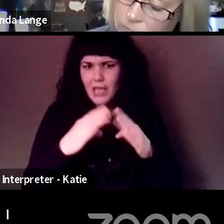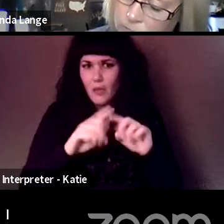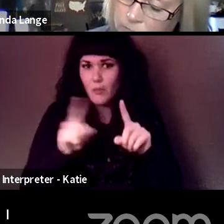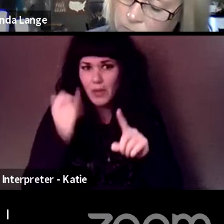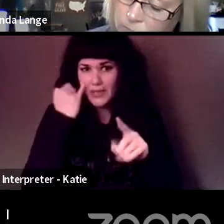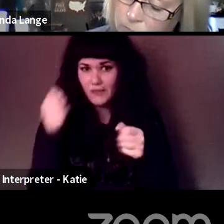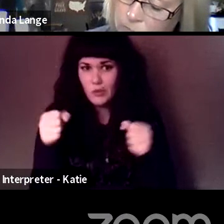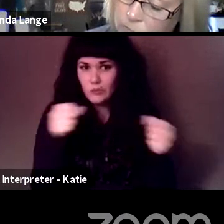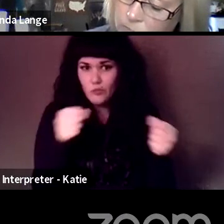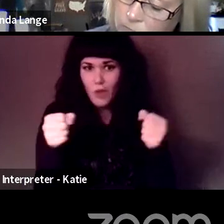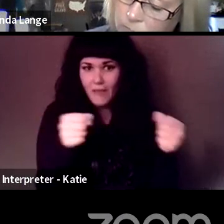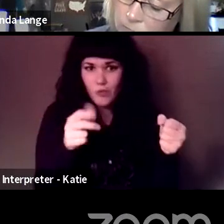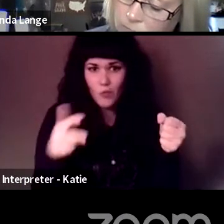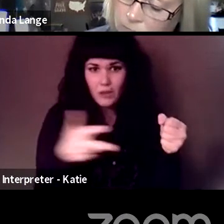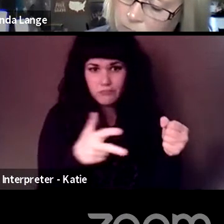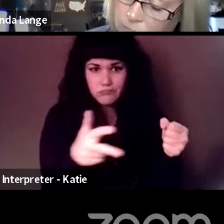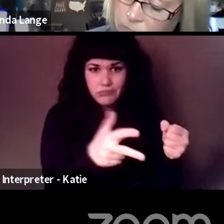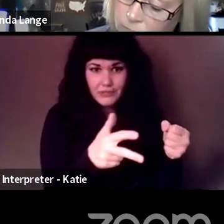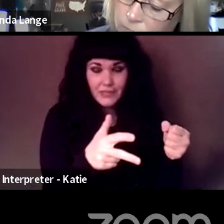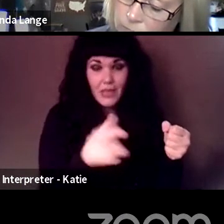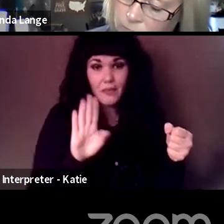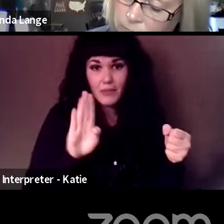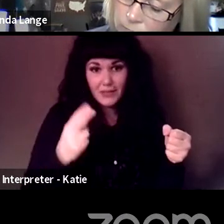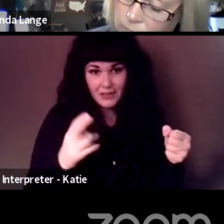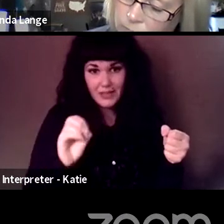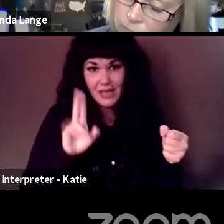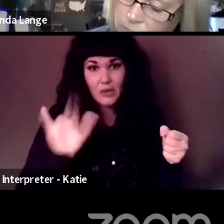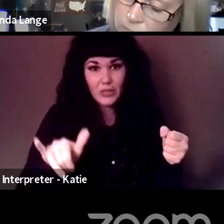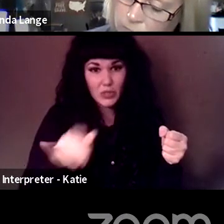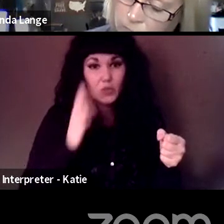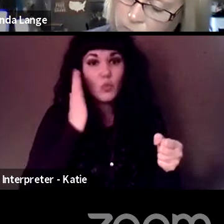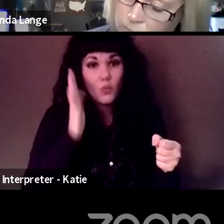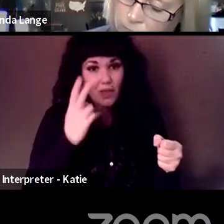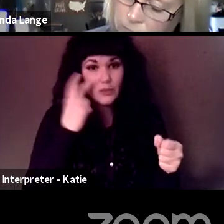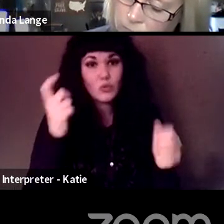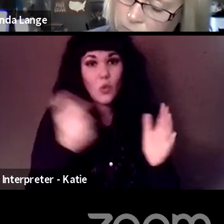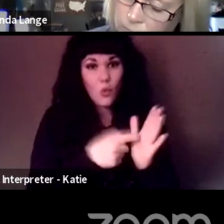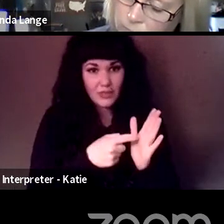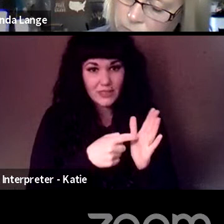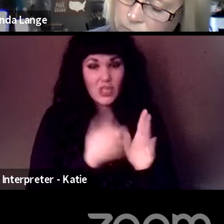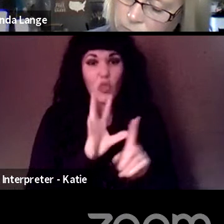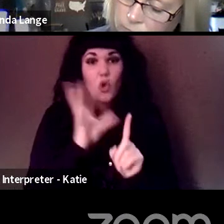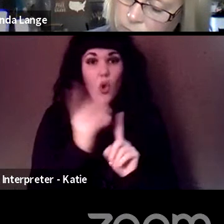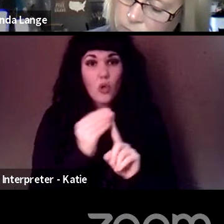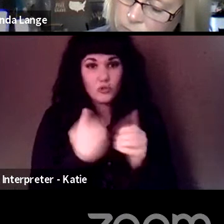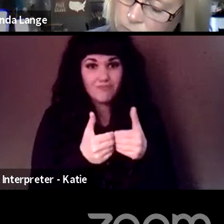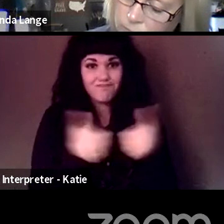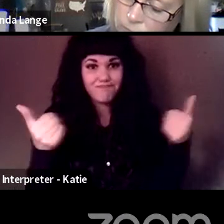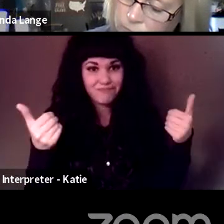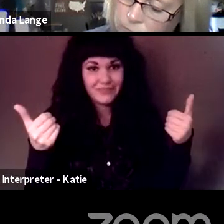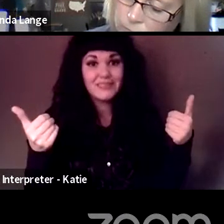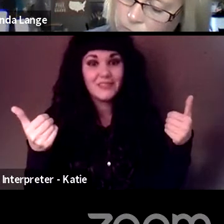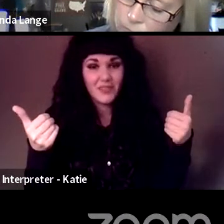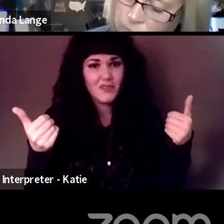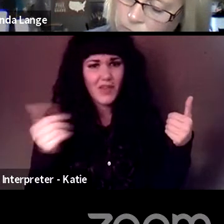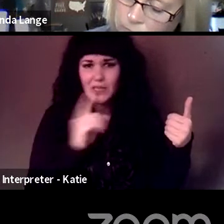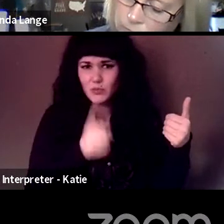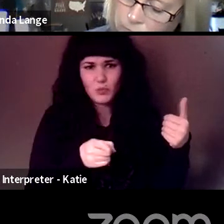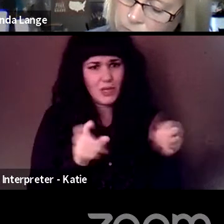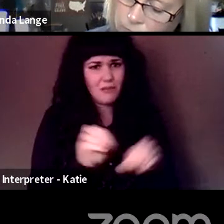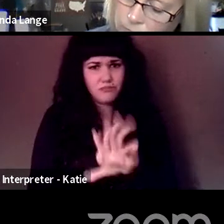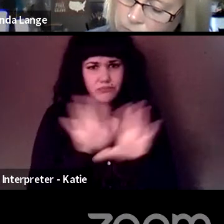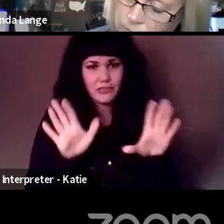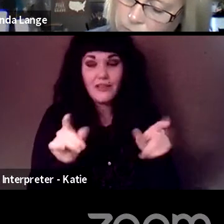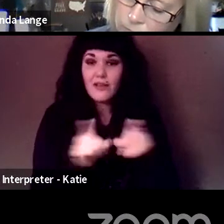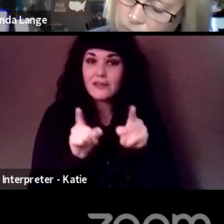cultural community divides very quickly. And so I want to just encourage you to consider that and also make sure you stop at one of the great breweries or